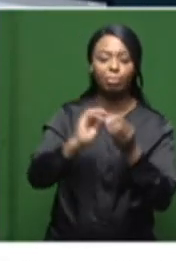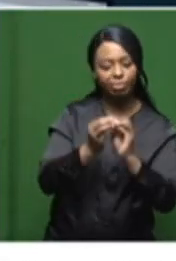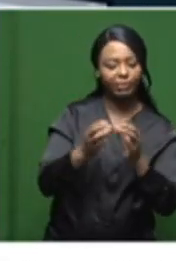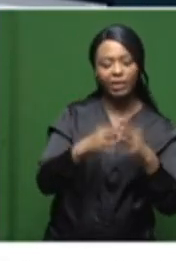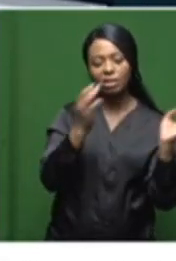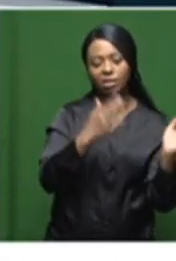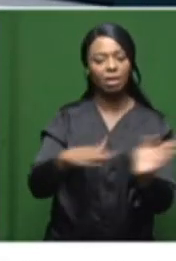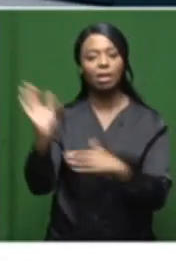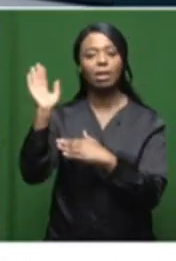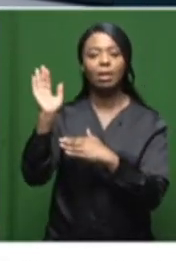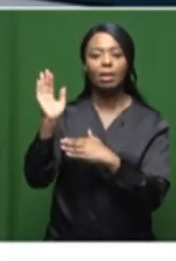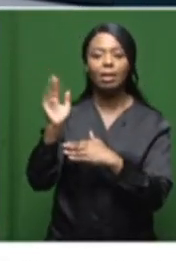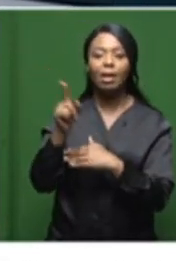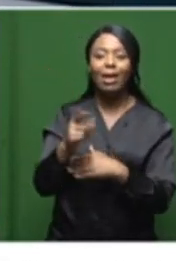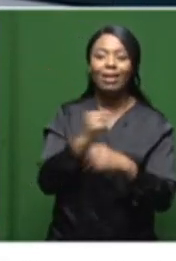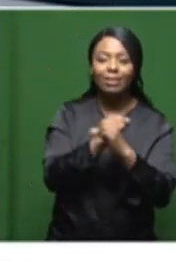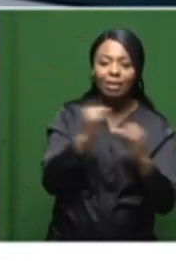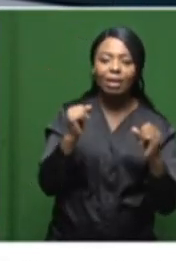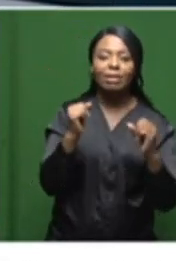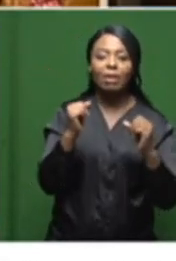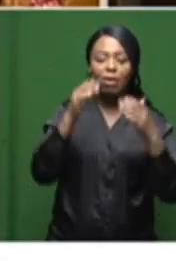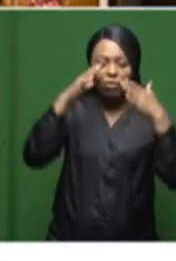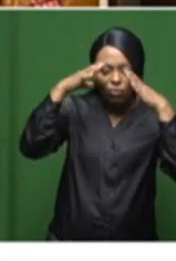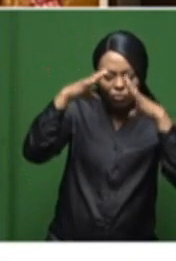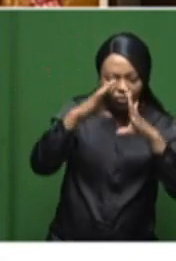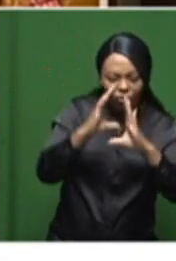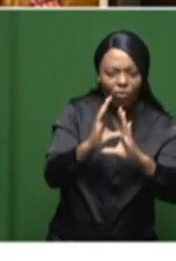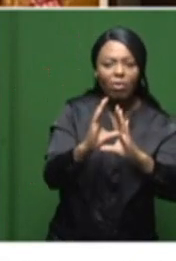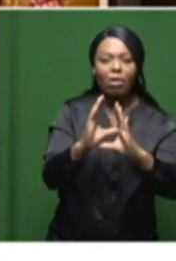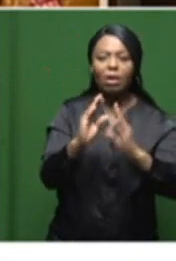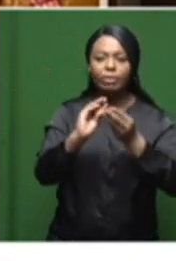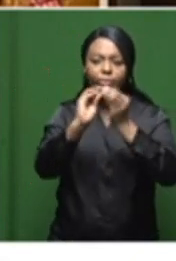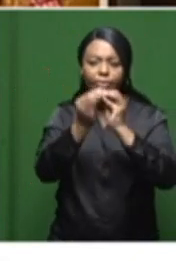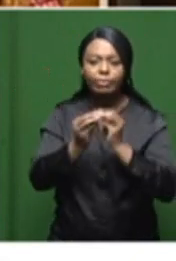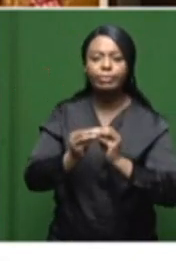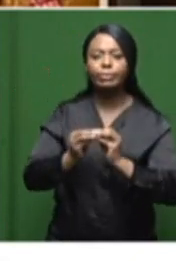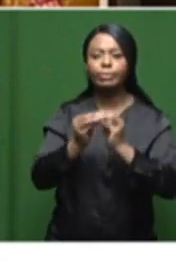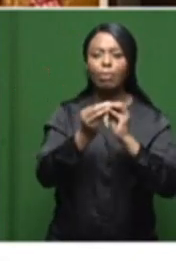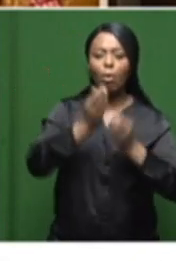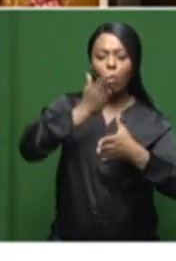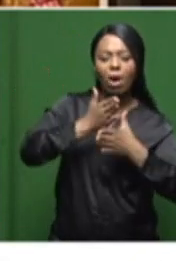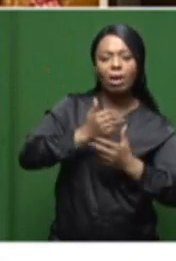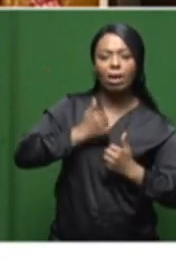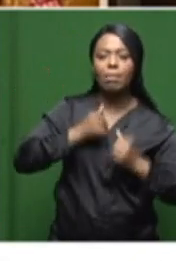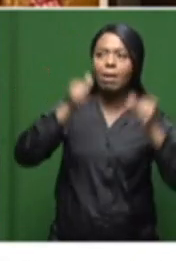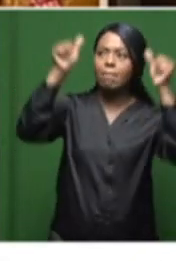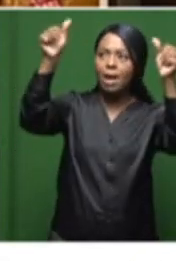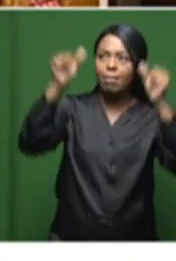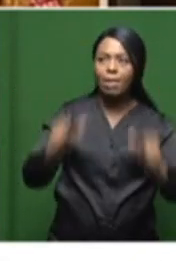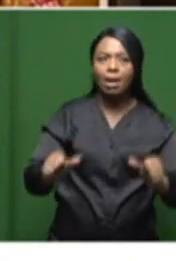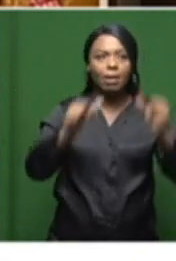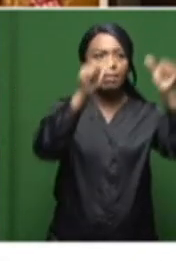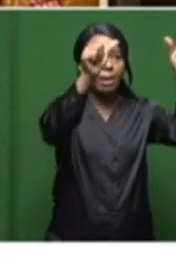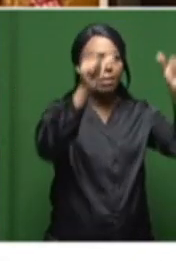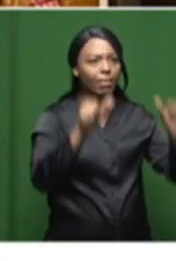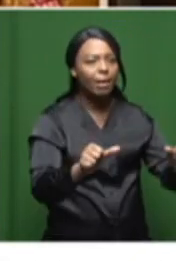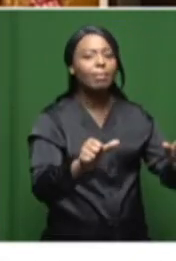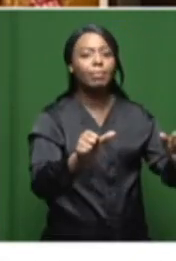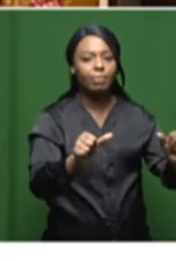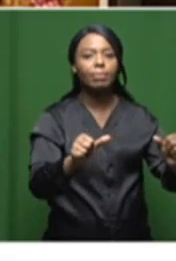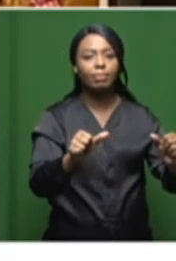honor work by framing it and putting it up. And yeah, and I think for the first time in a very long time, it's taking a